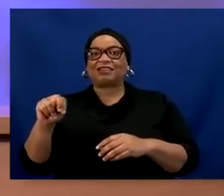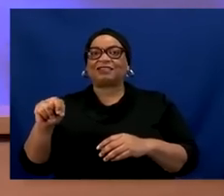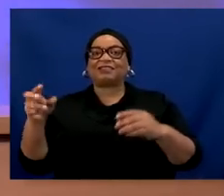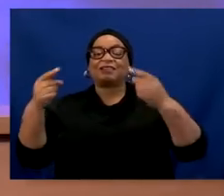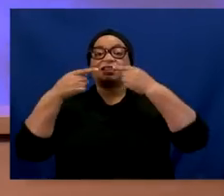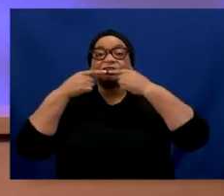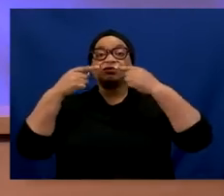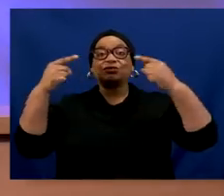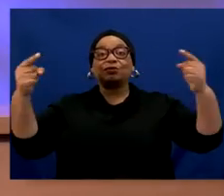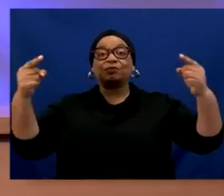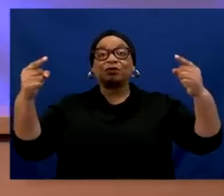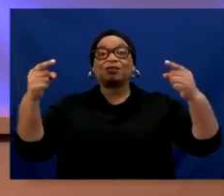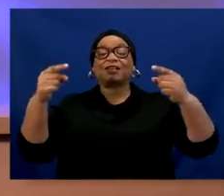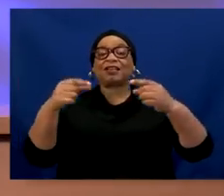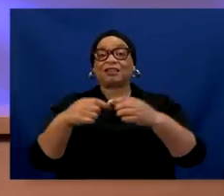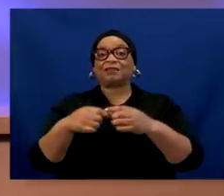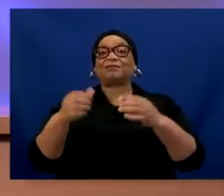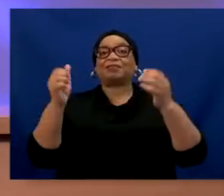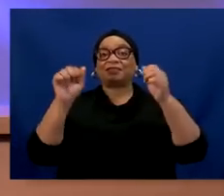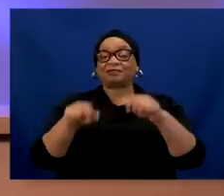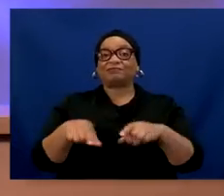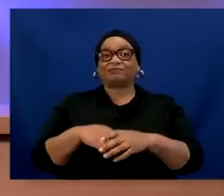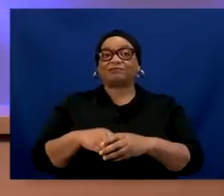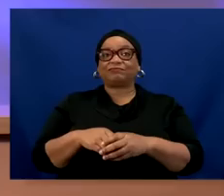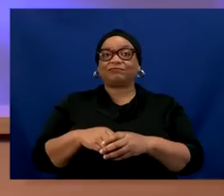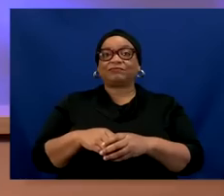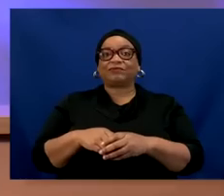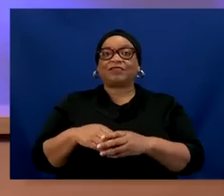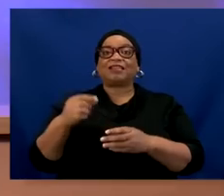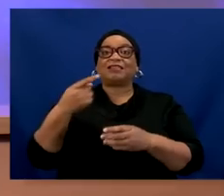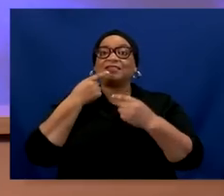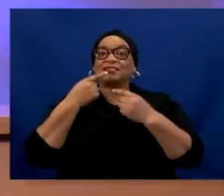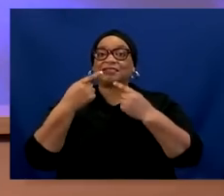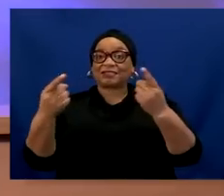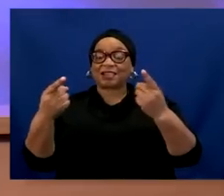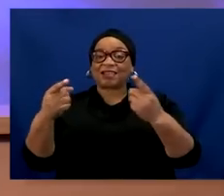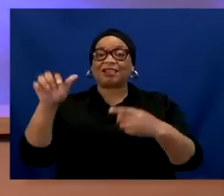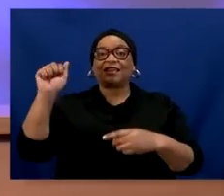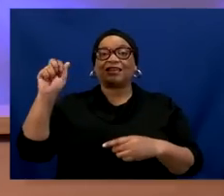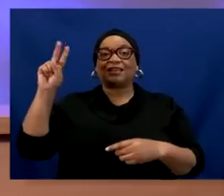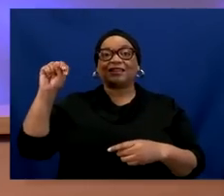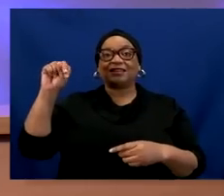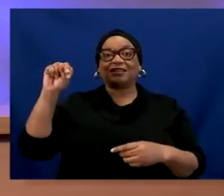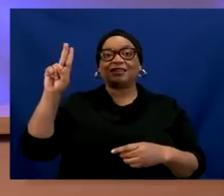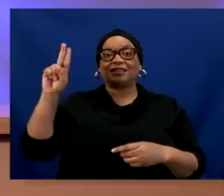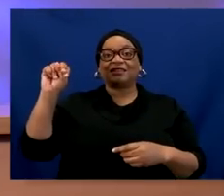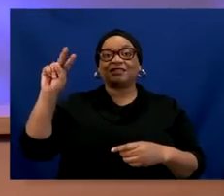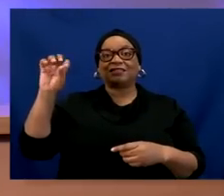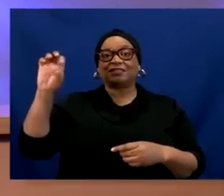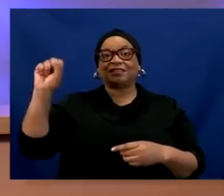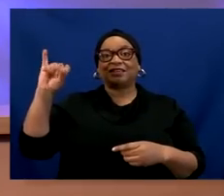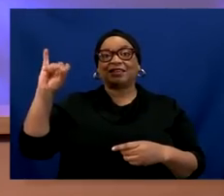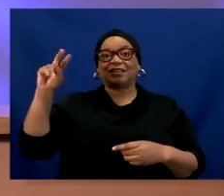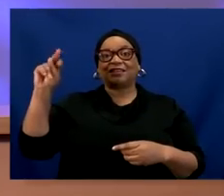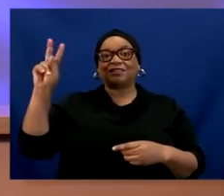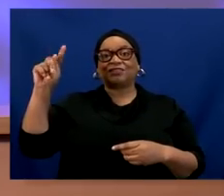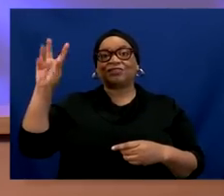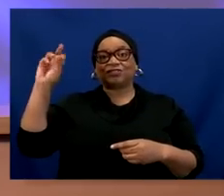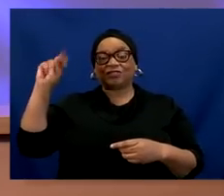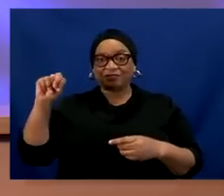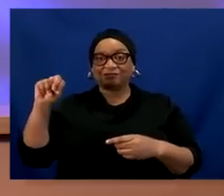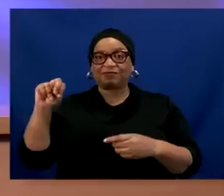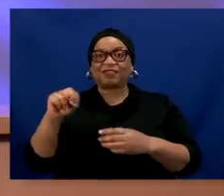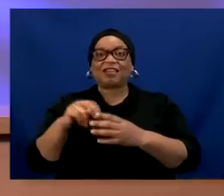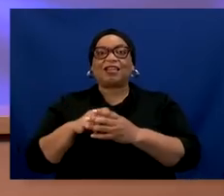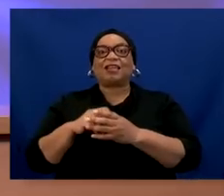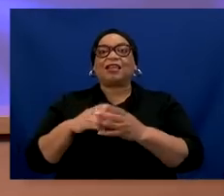annunciation dictates it. Let the church say annunciation. as a big old $5 theological